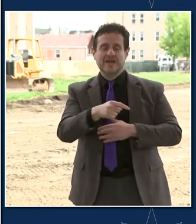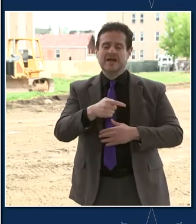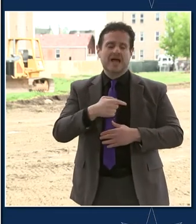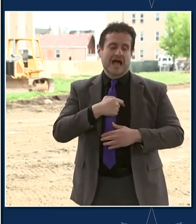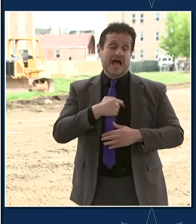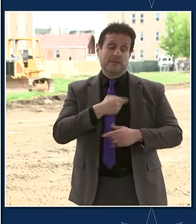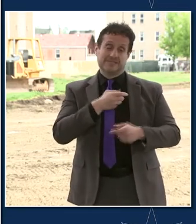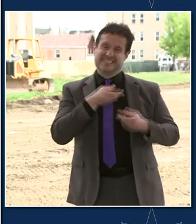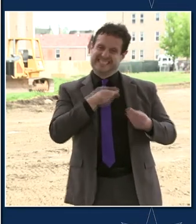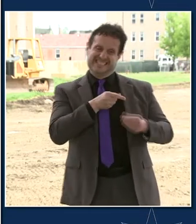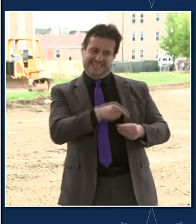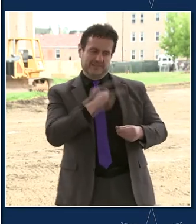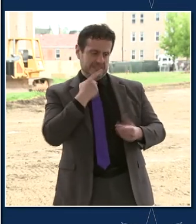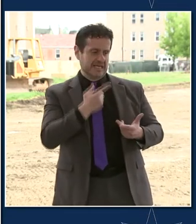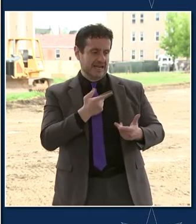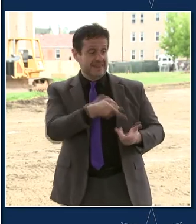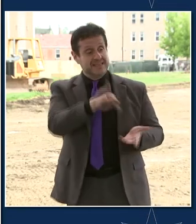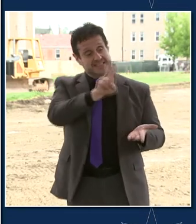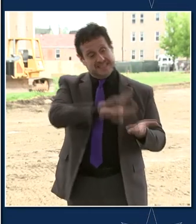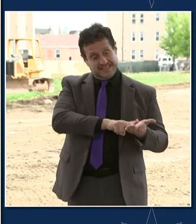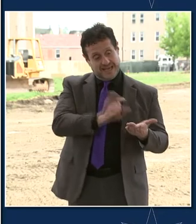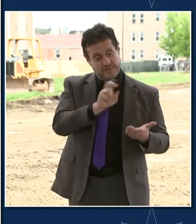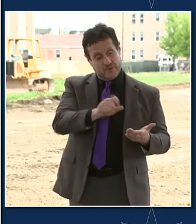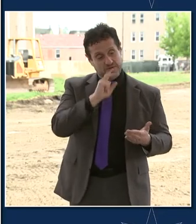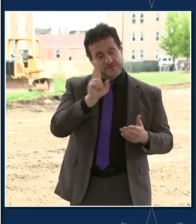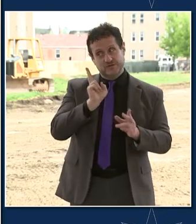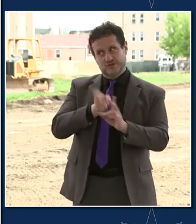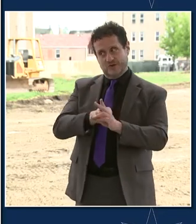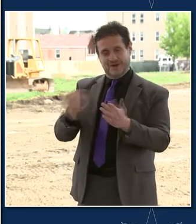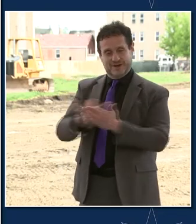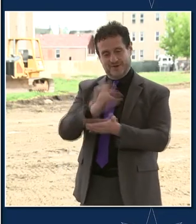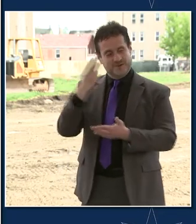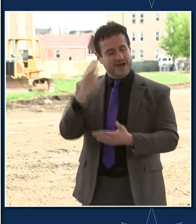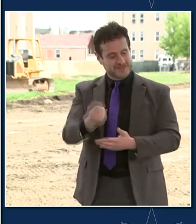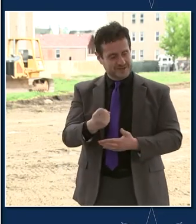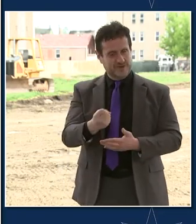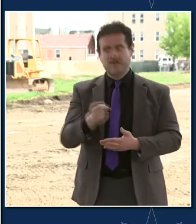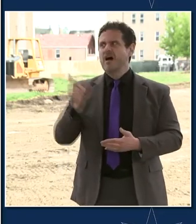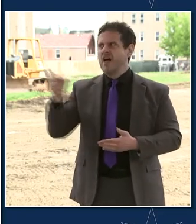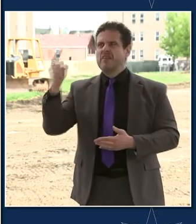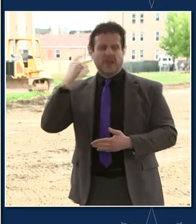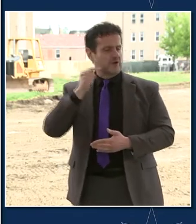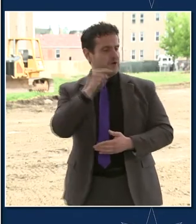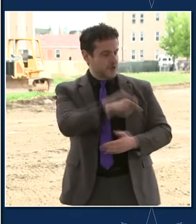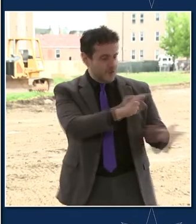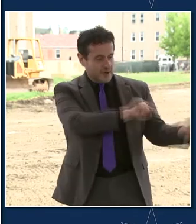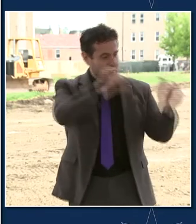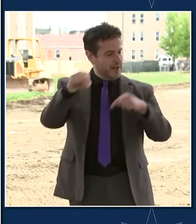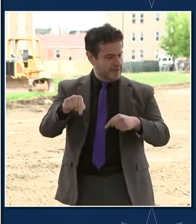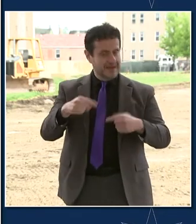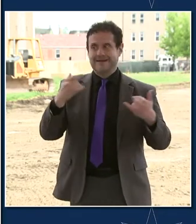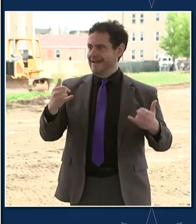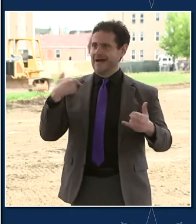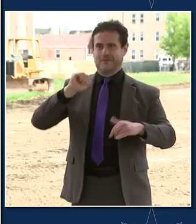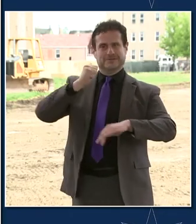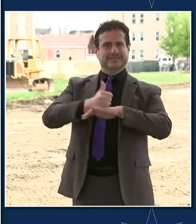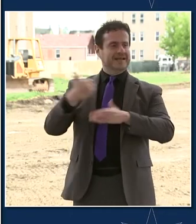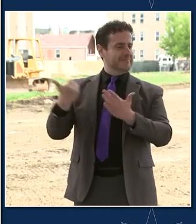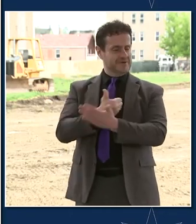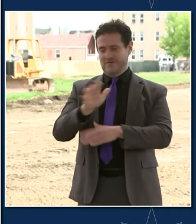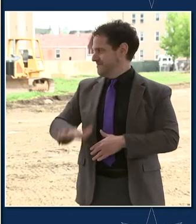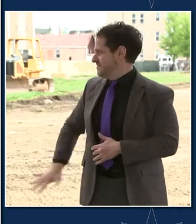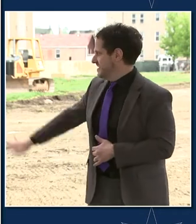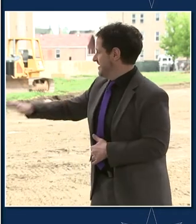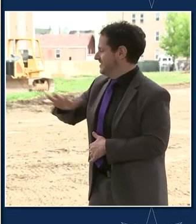said, hey, this is the signing bonus for joining a new high school, that they heard you were coming and we're building a brand new field, air conditioning,